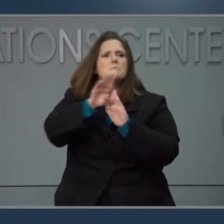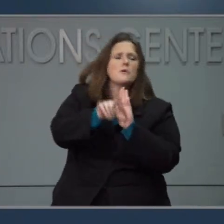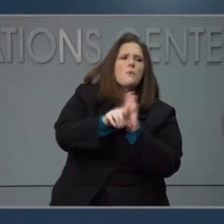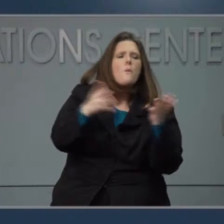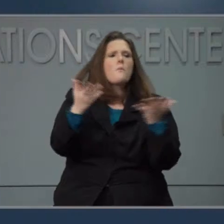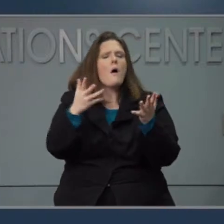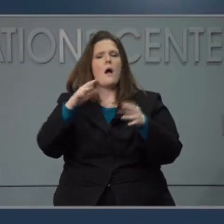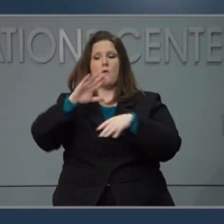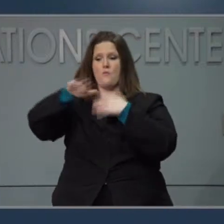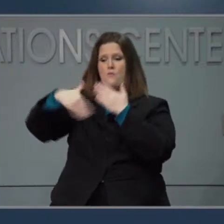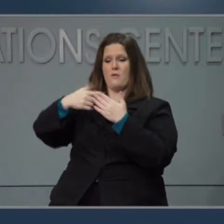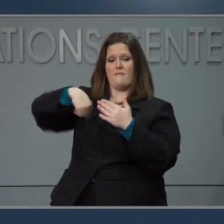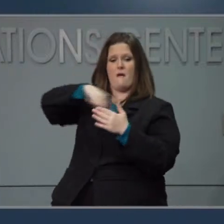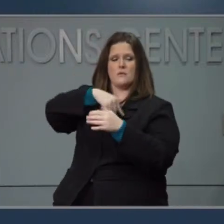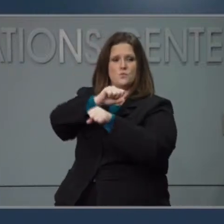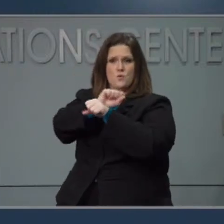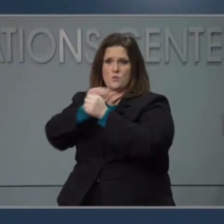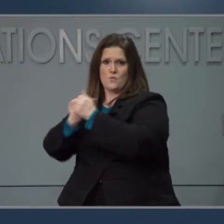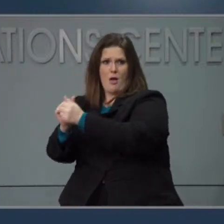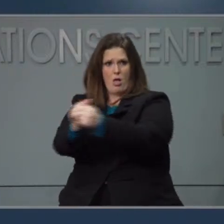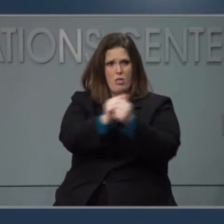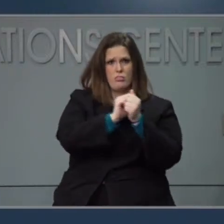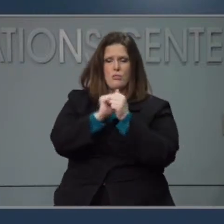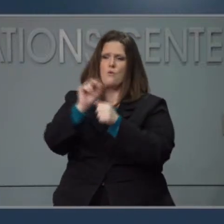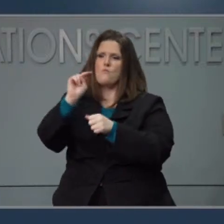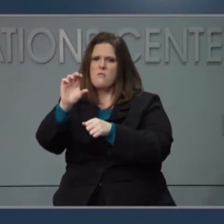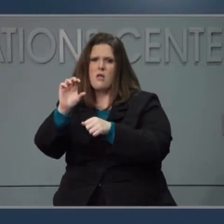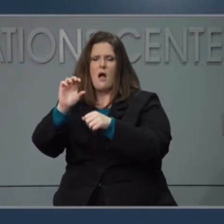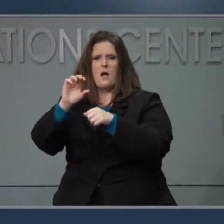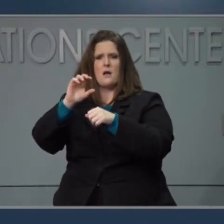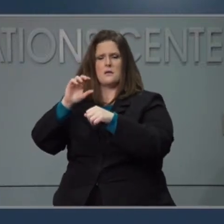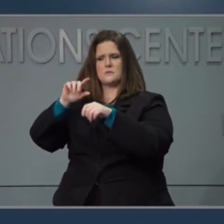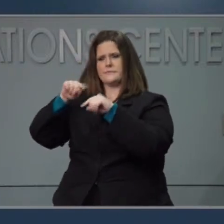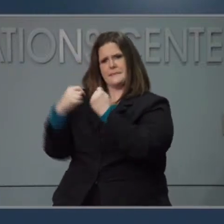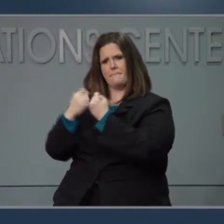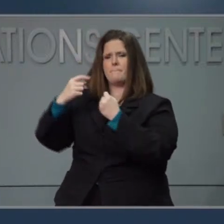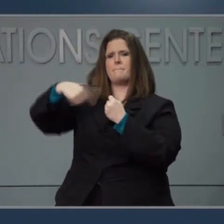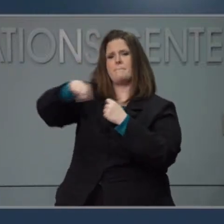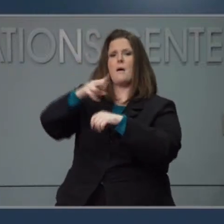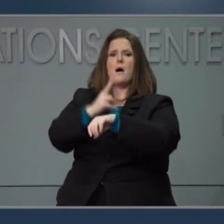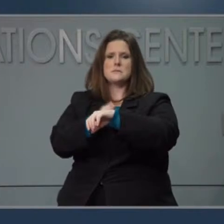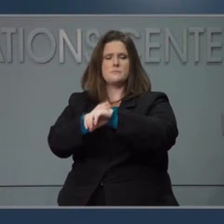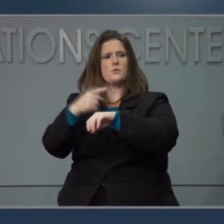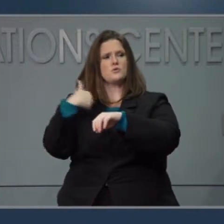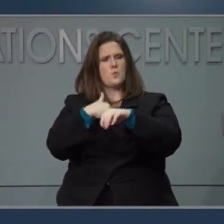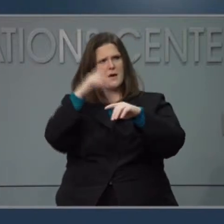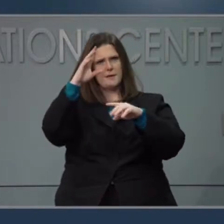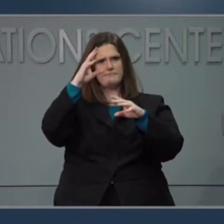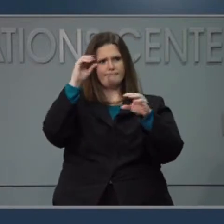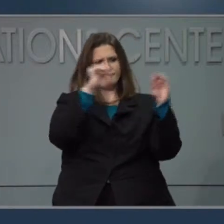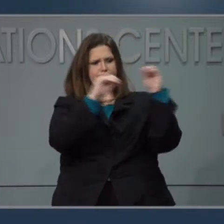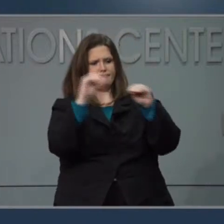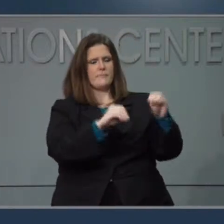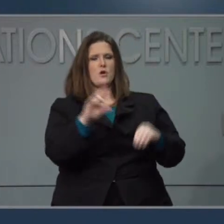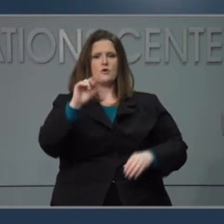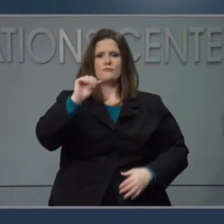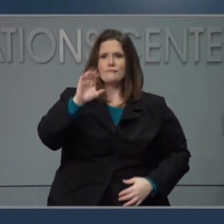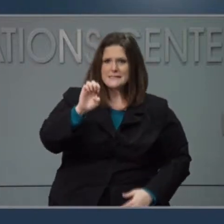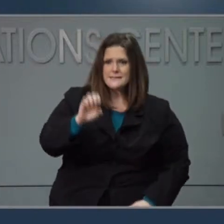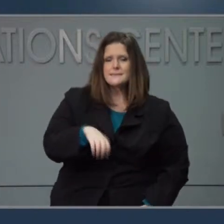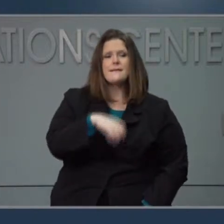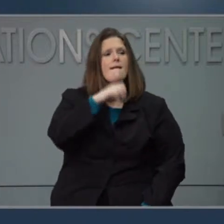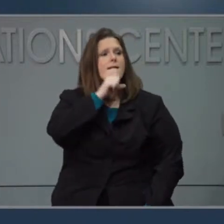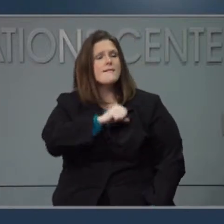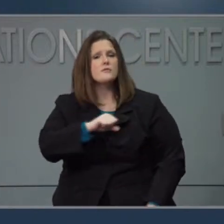working together to be able to collect and share this information about new admissions by race, ethnicity, age,